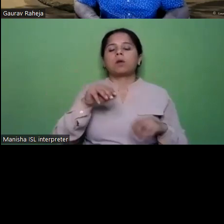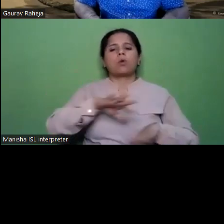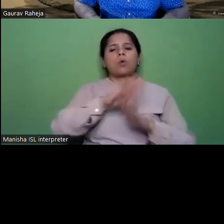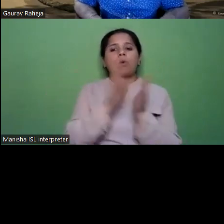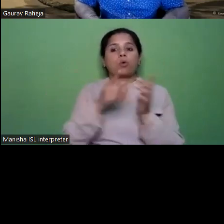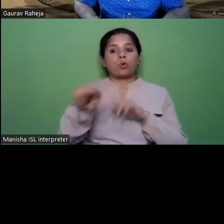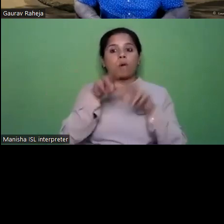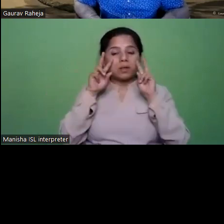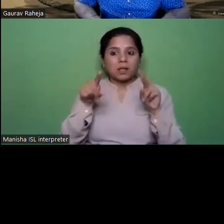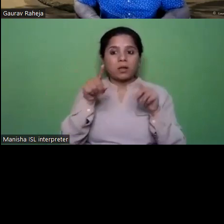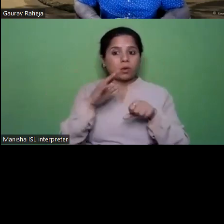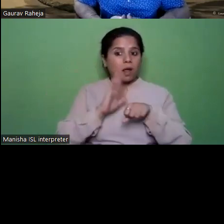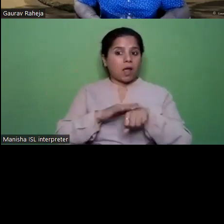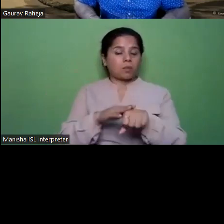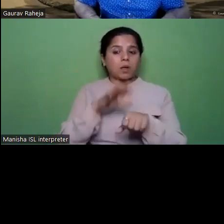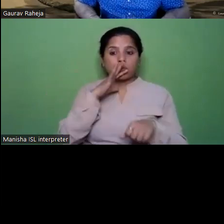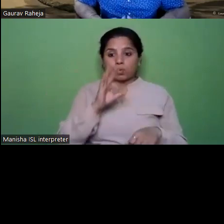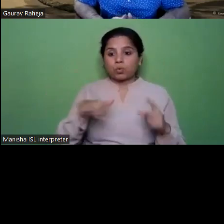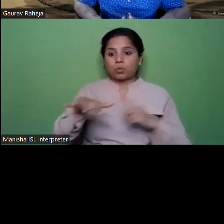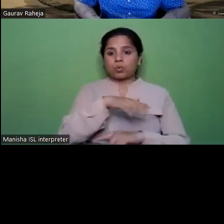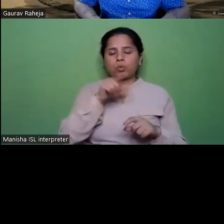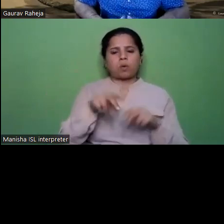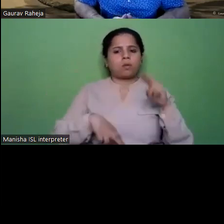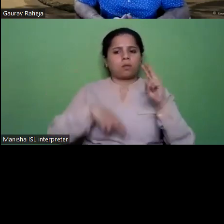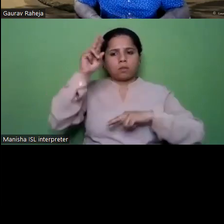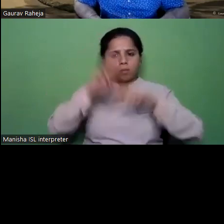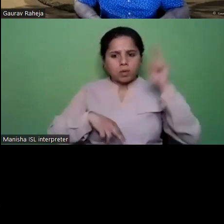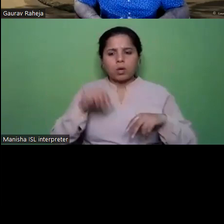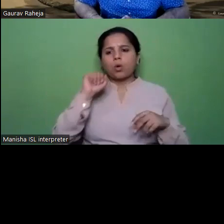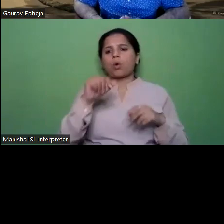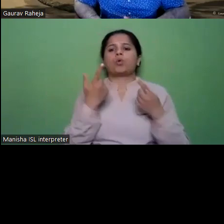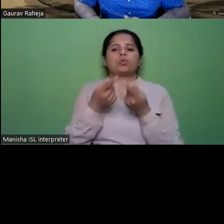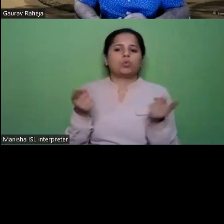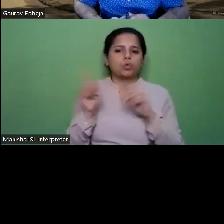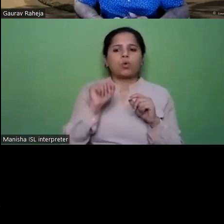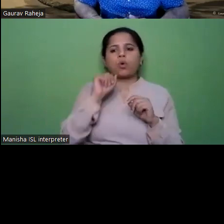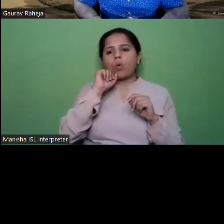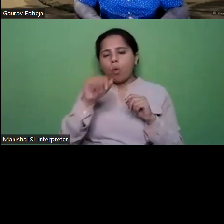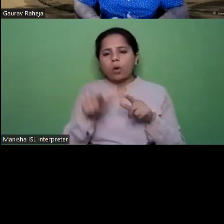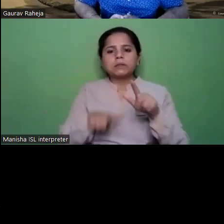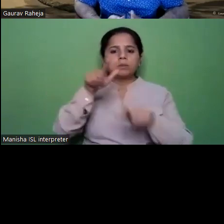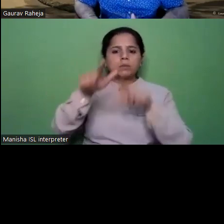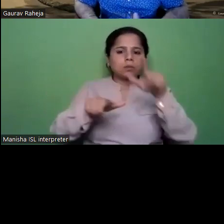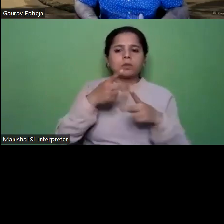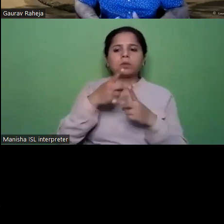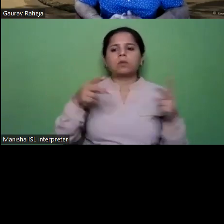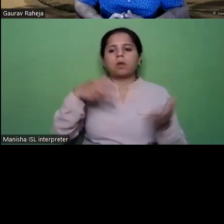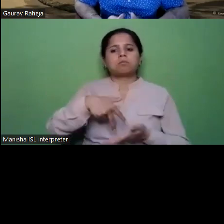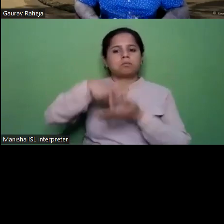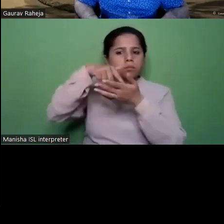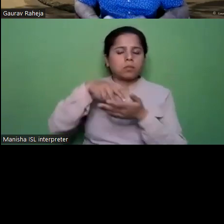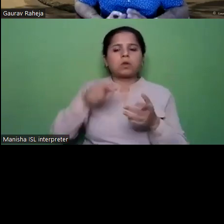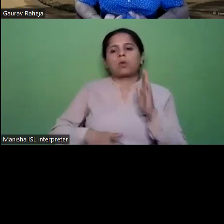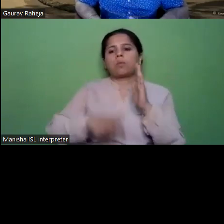or experience on the ground. Your building, your rooms, your spaces, your steps, your staircases, your entrances,